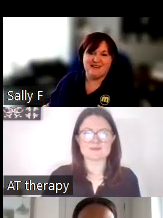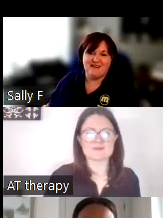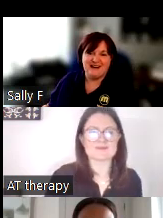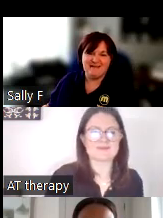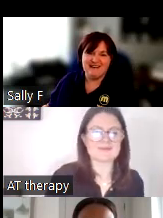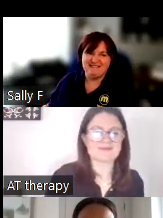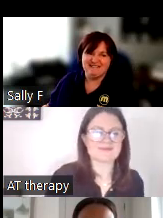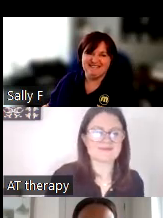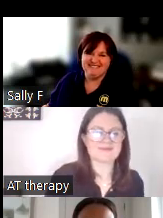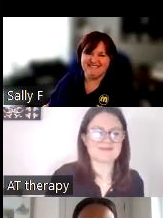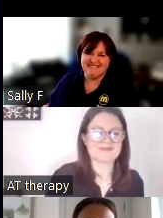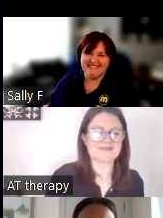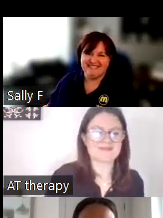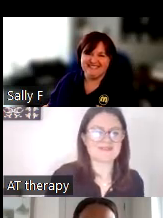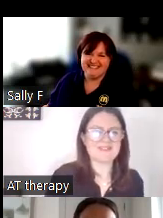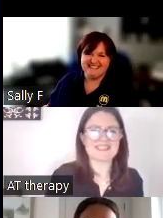So Annabel.